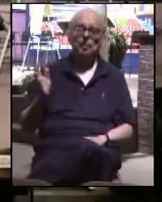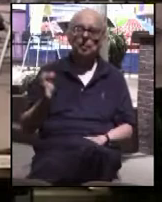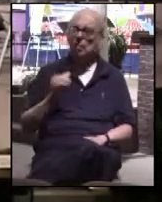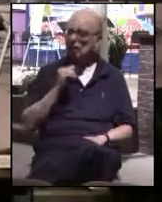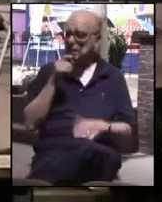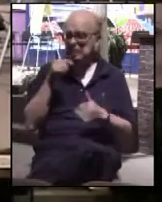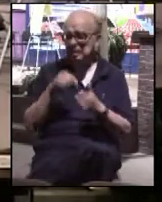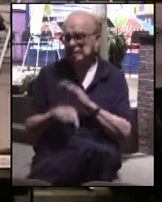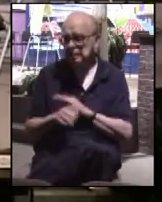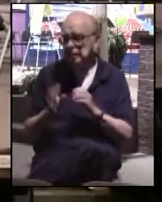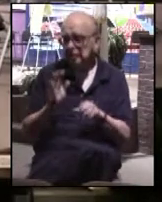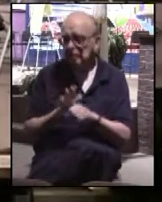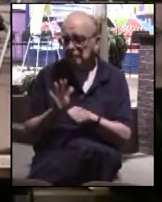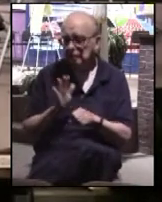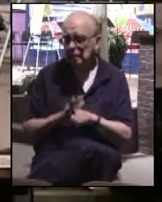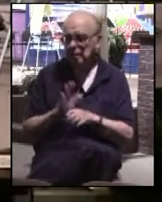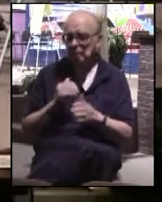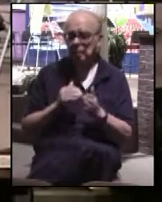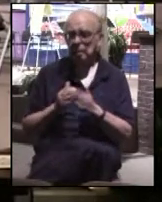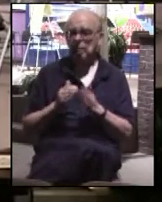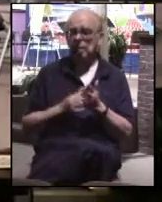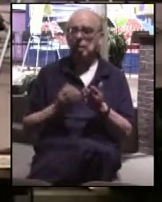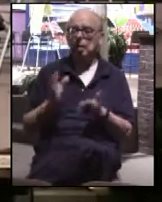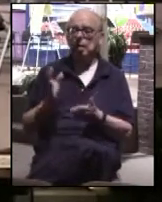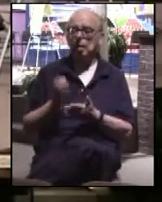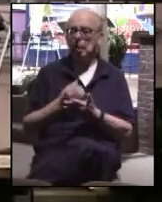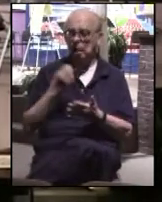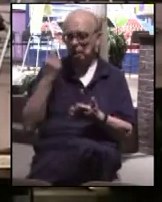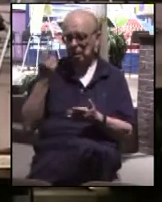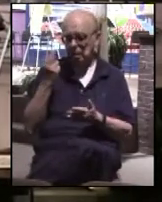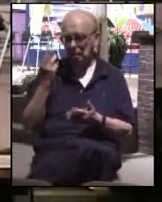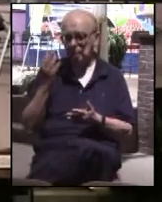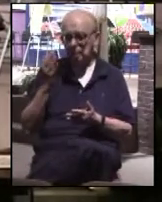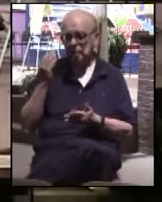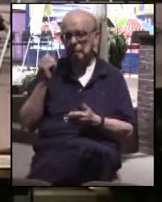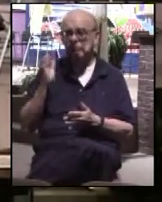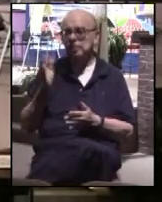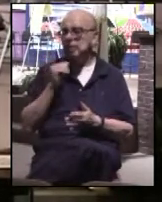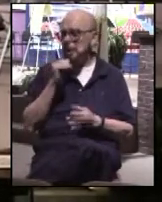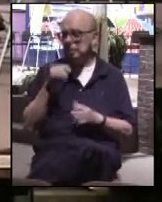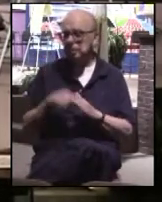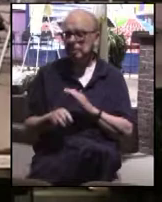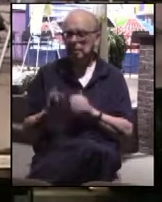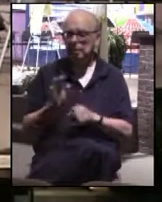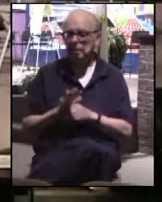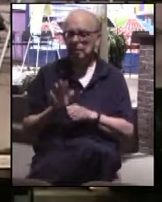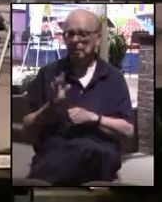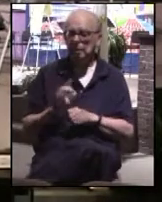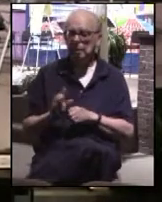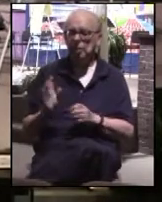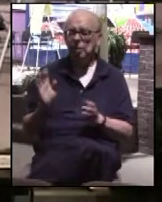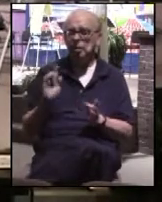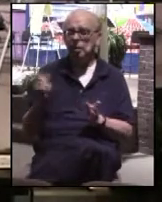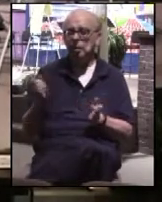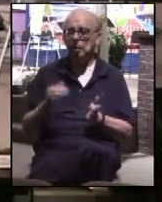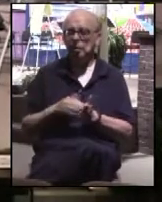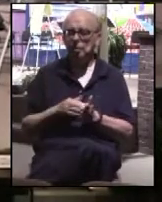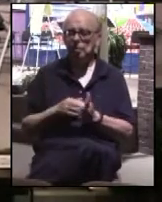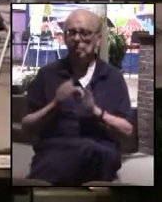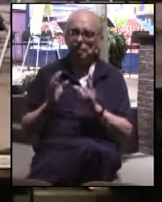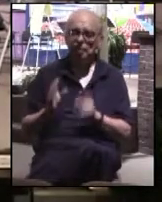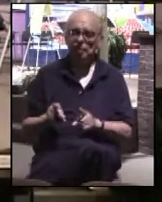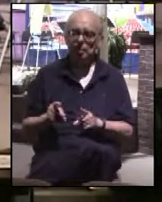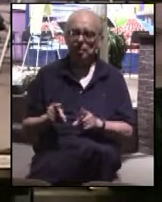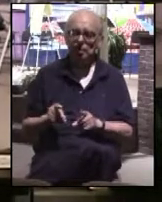deep enough often when we dig into the reason the sermons are not deep enough it ultimately goes back to the person